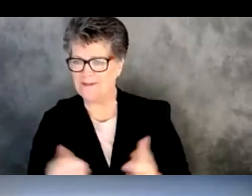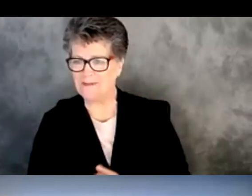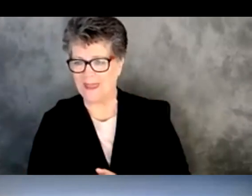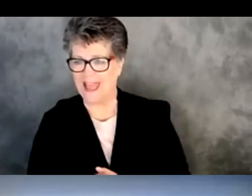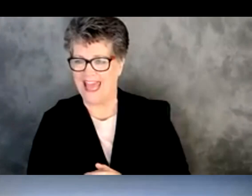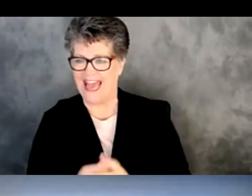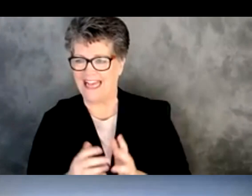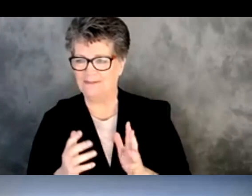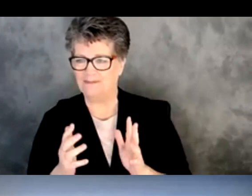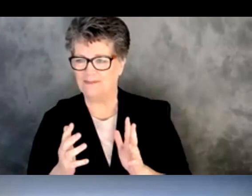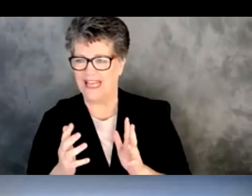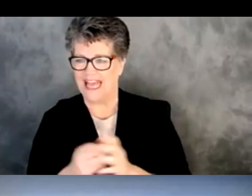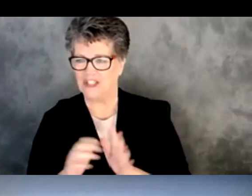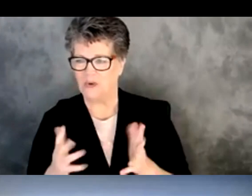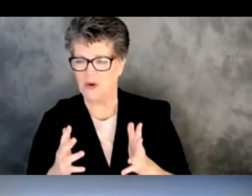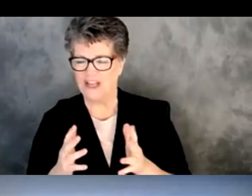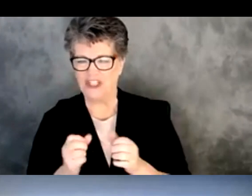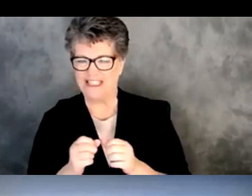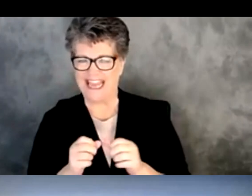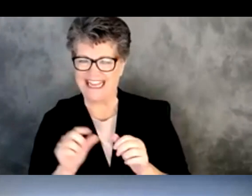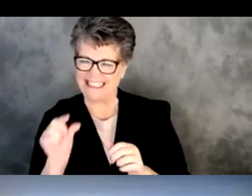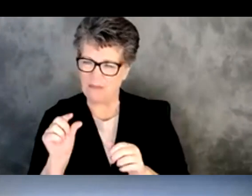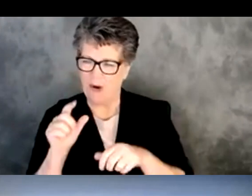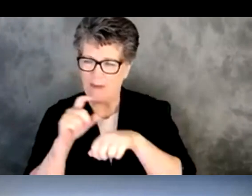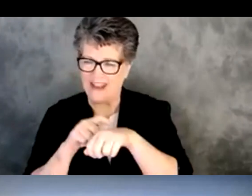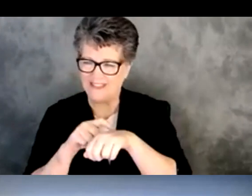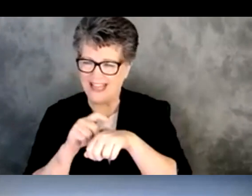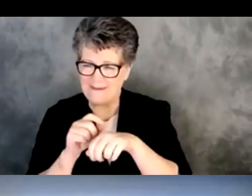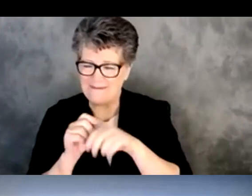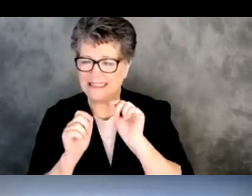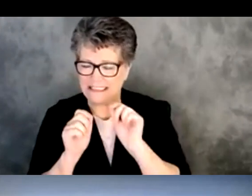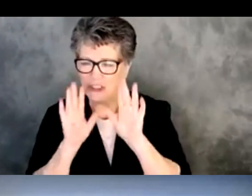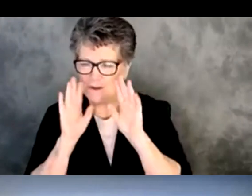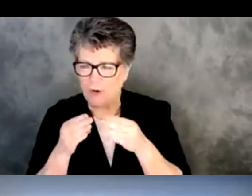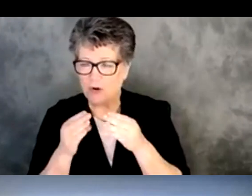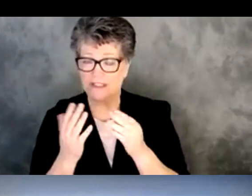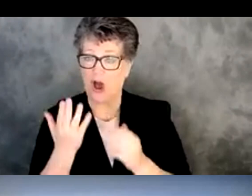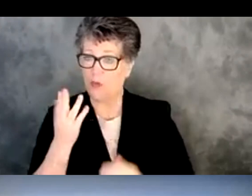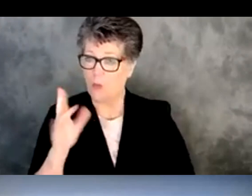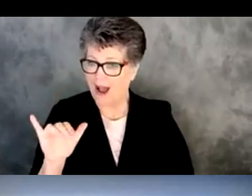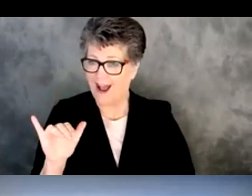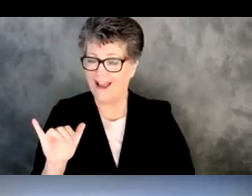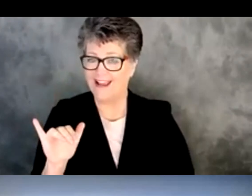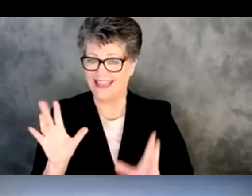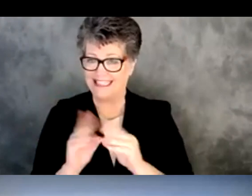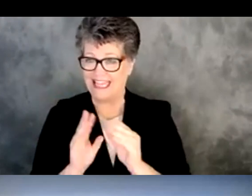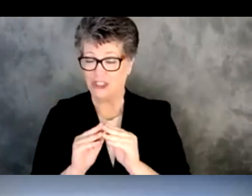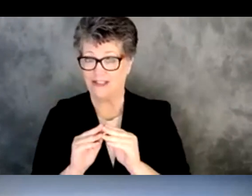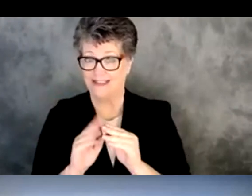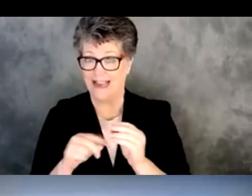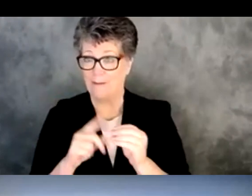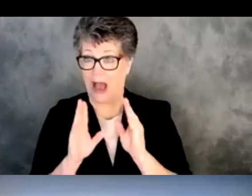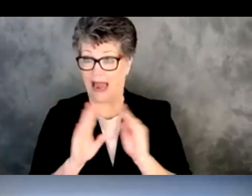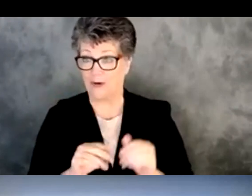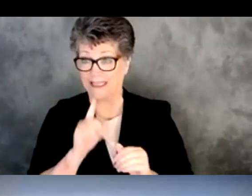of take a small amount of time to focus on why this session on housing is so near and dear to